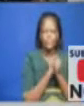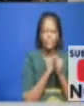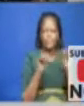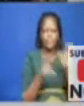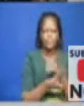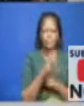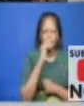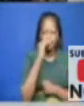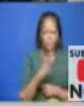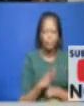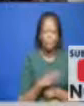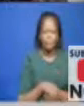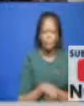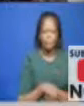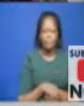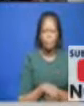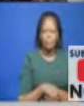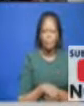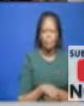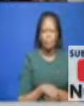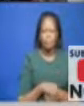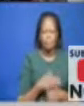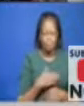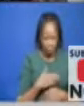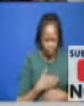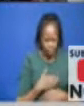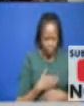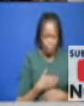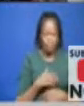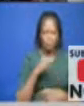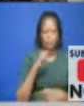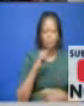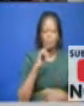Deputy Speaker, the Honourable Gladys Boss.